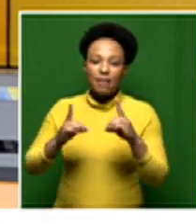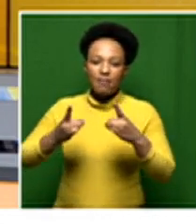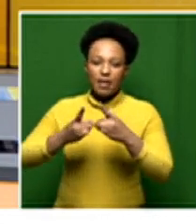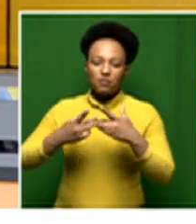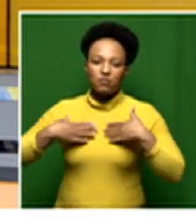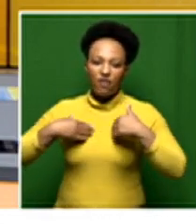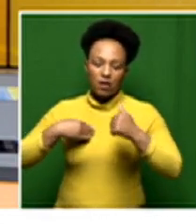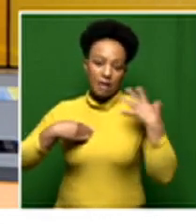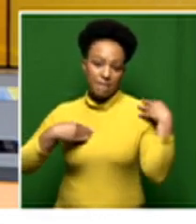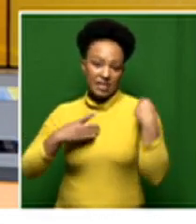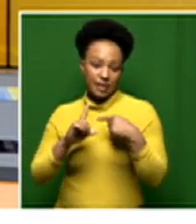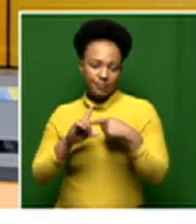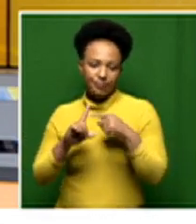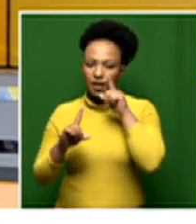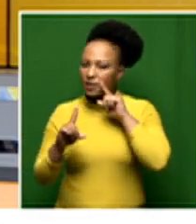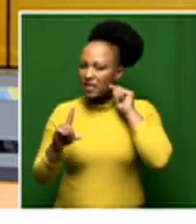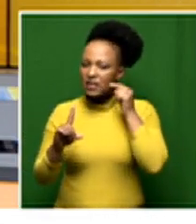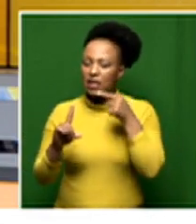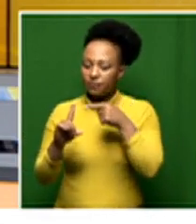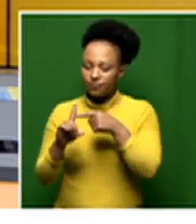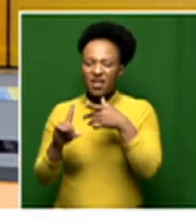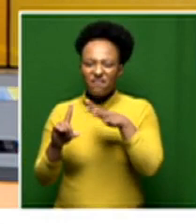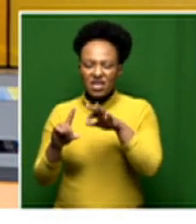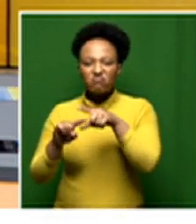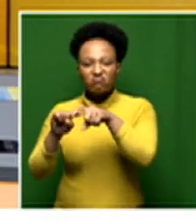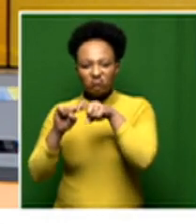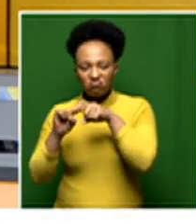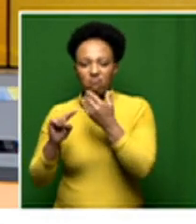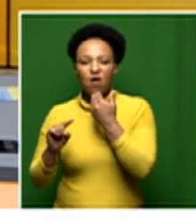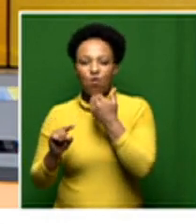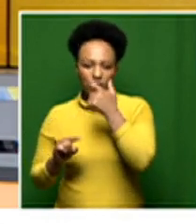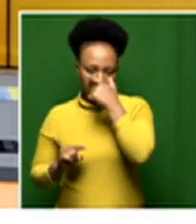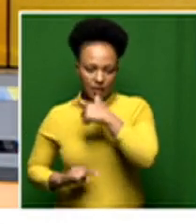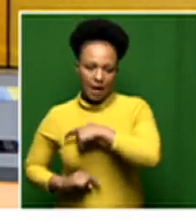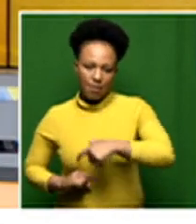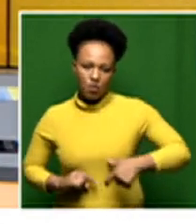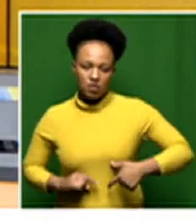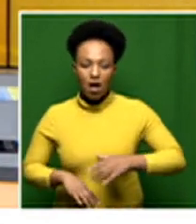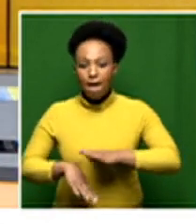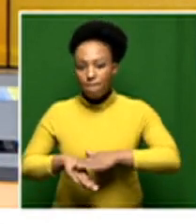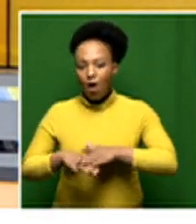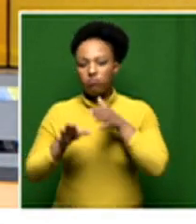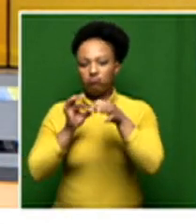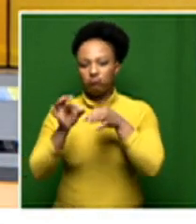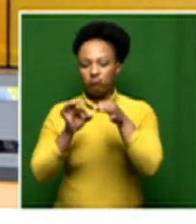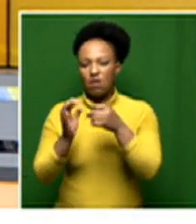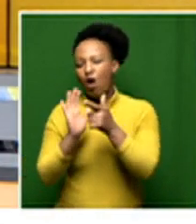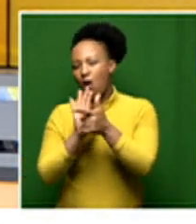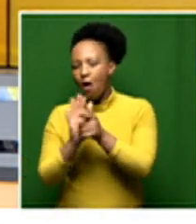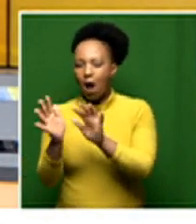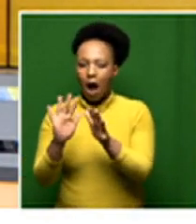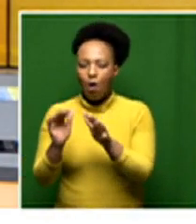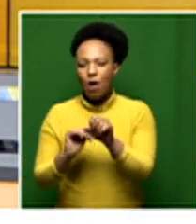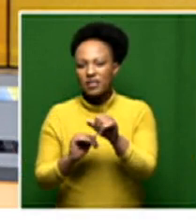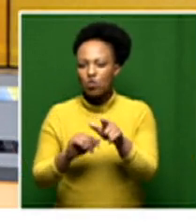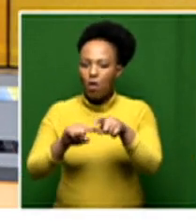was put on special leave by President Cyril Ramaphosa for his alleged links to the company. To talk to me about the significance of law enforcement